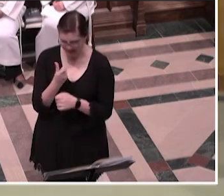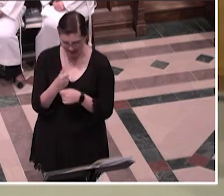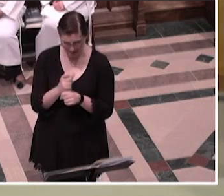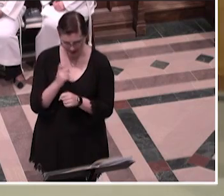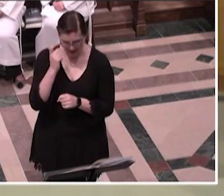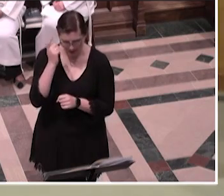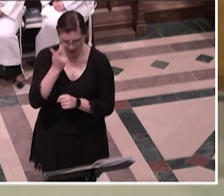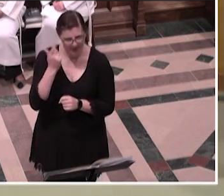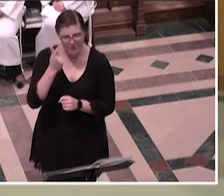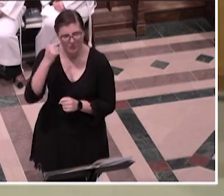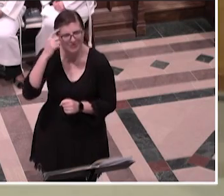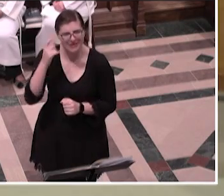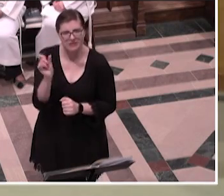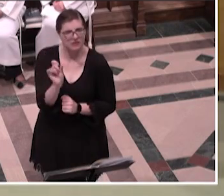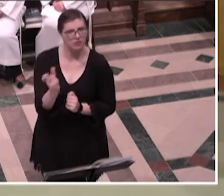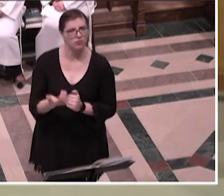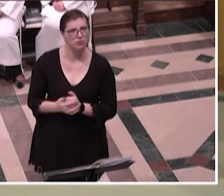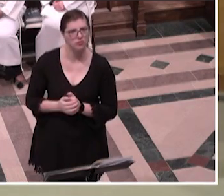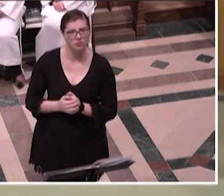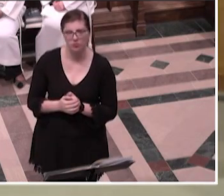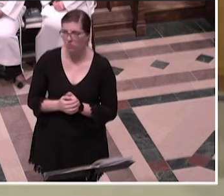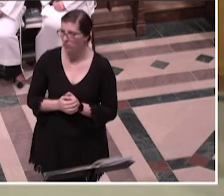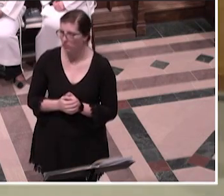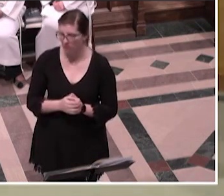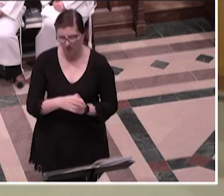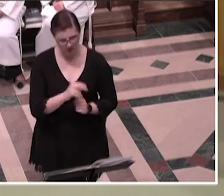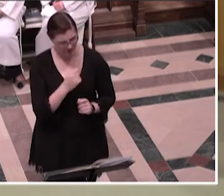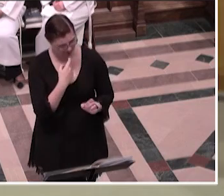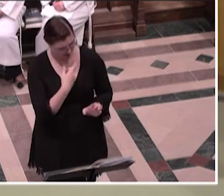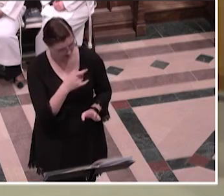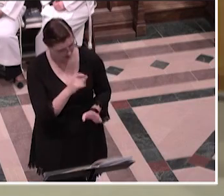logical sense. Nicodemus points this out.